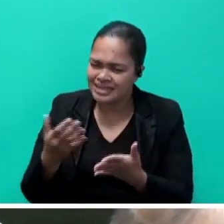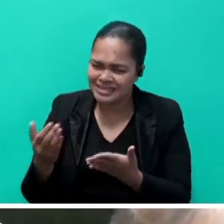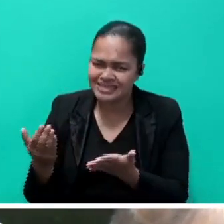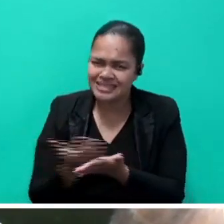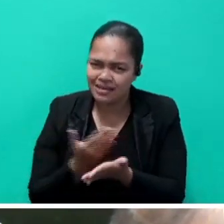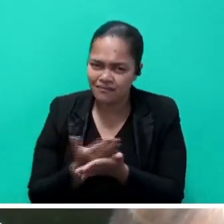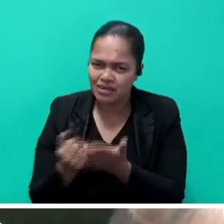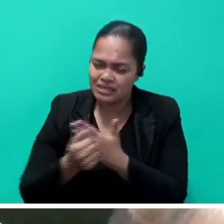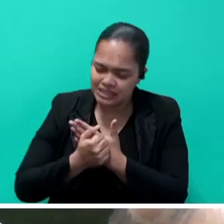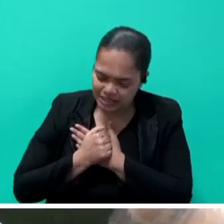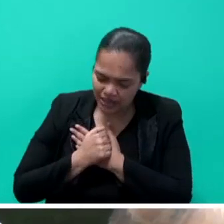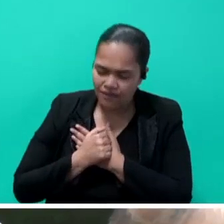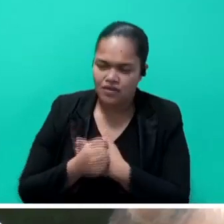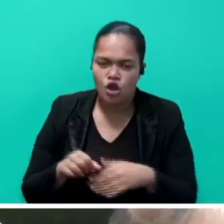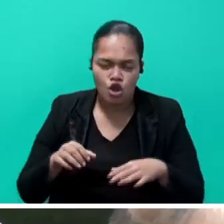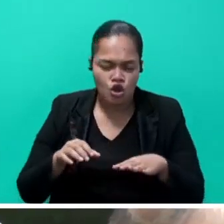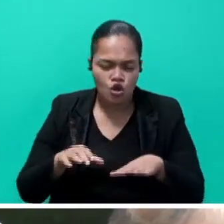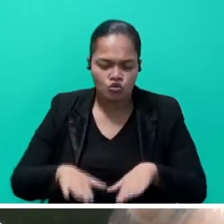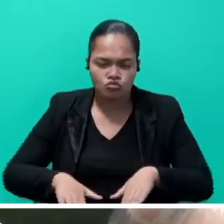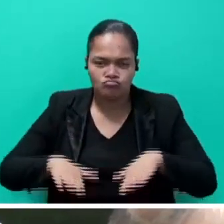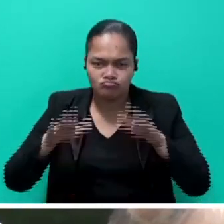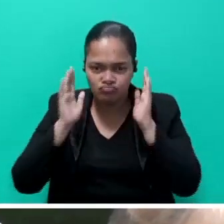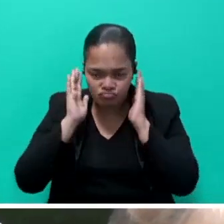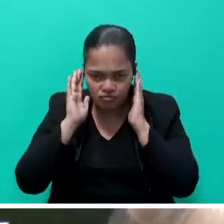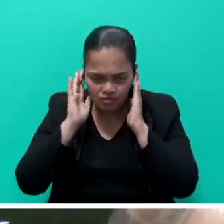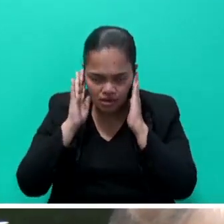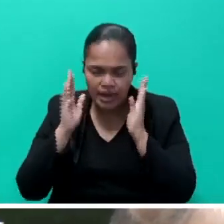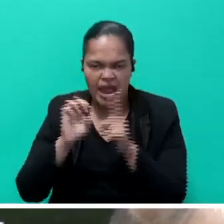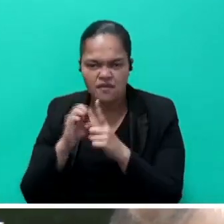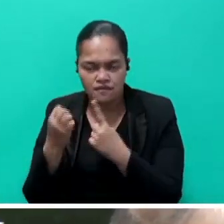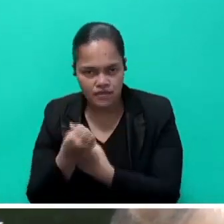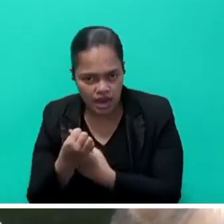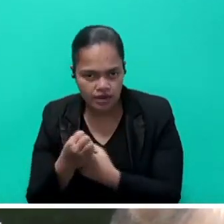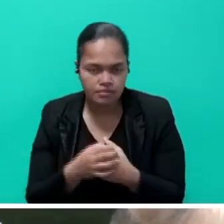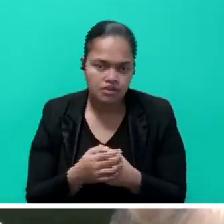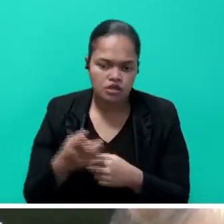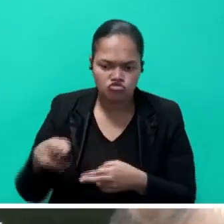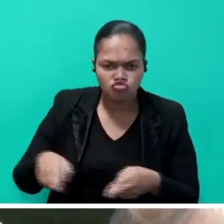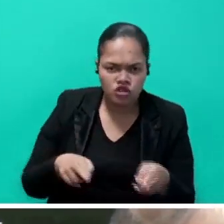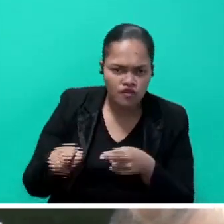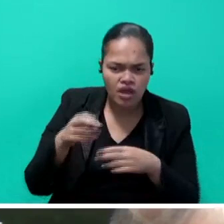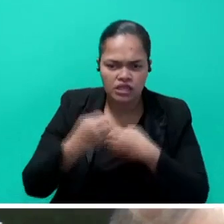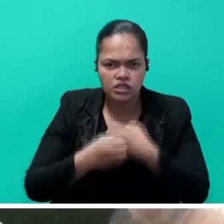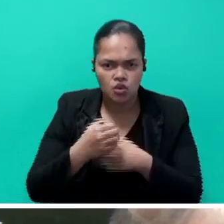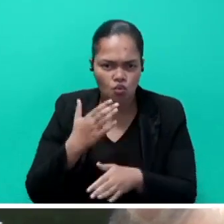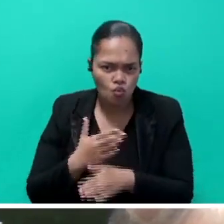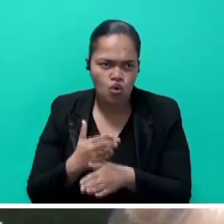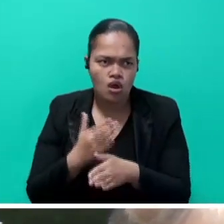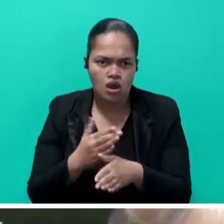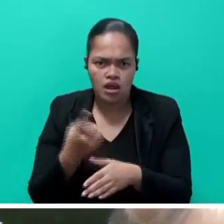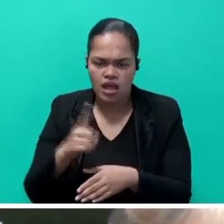environment from flooding through the desilting, dredging, and river engineering works of major